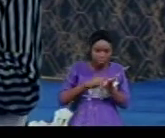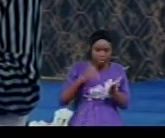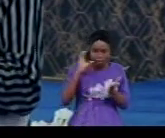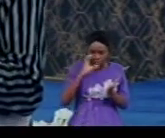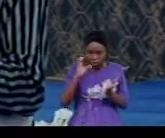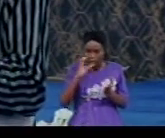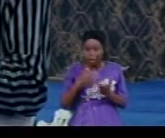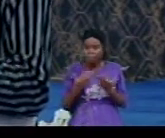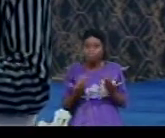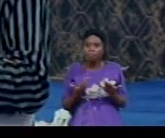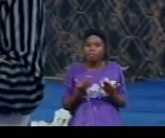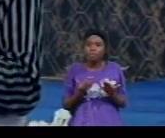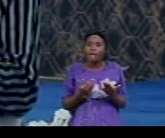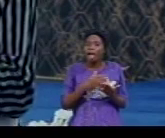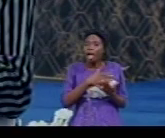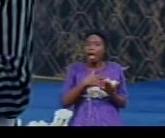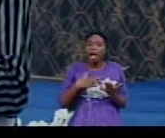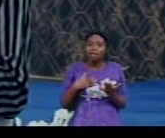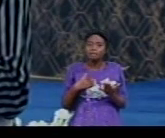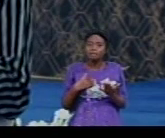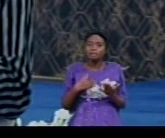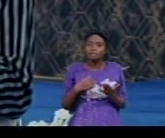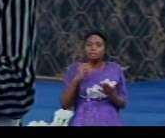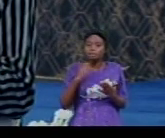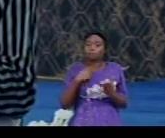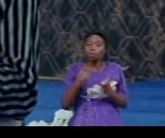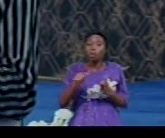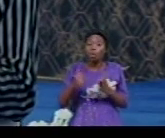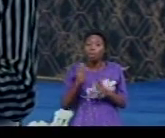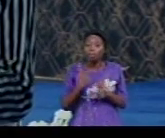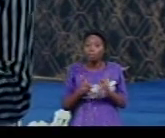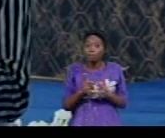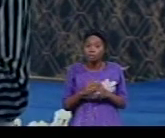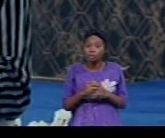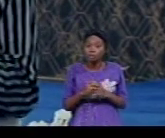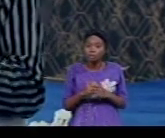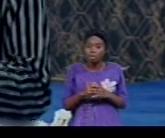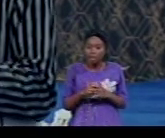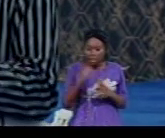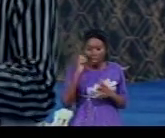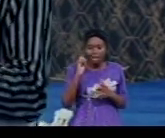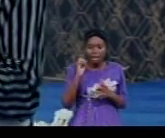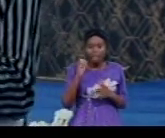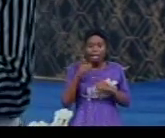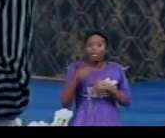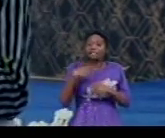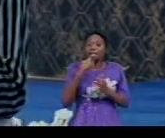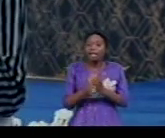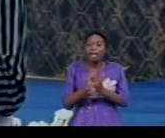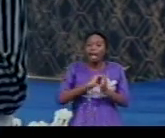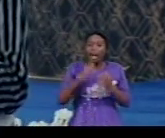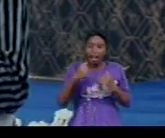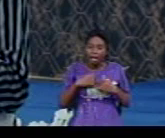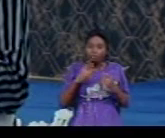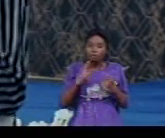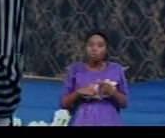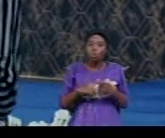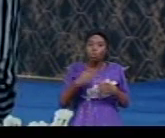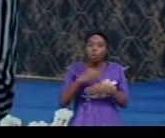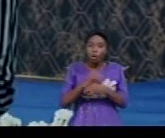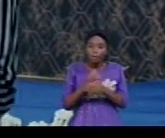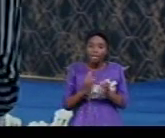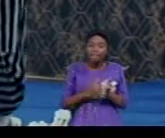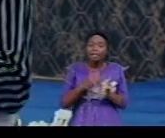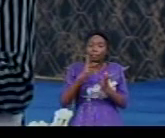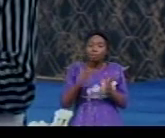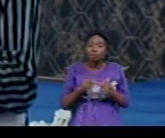then I told others, I testified it, I said no, I have to make this platform a place to really testify to the